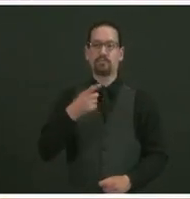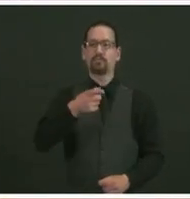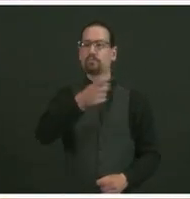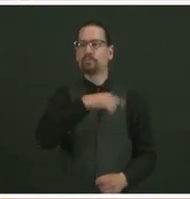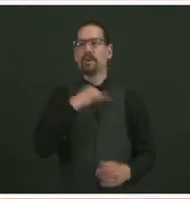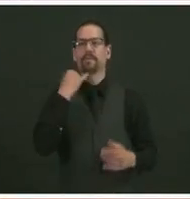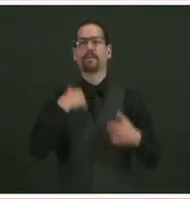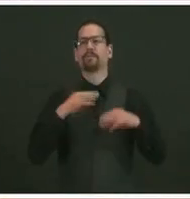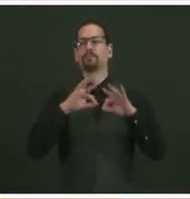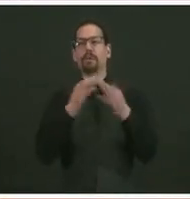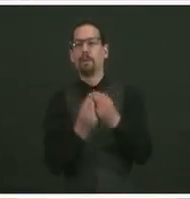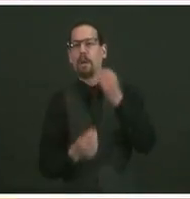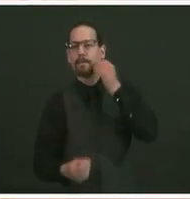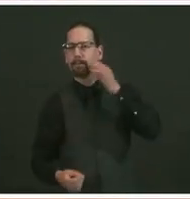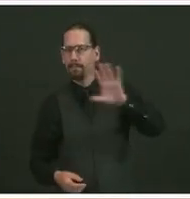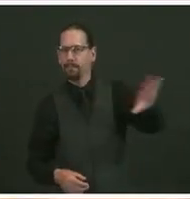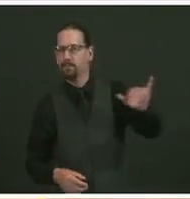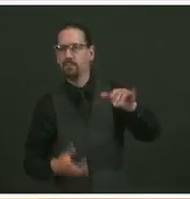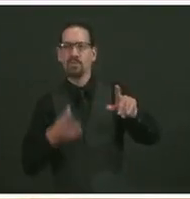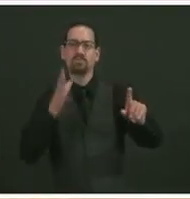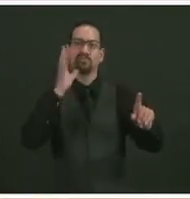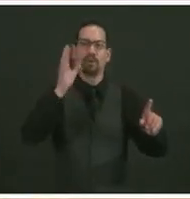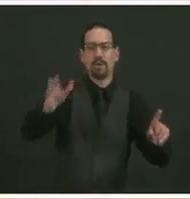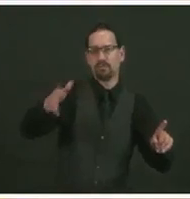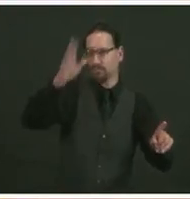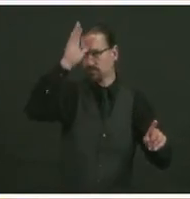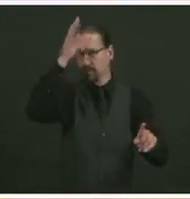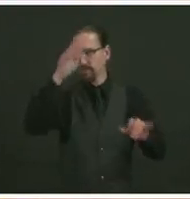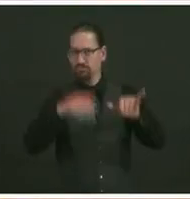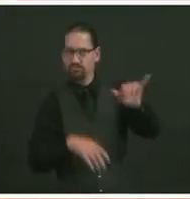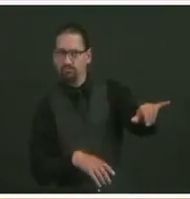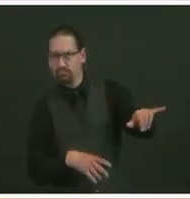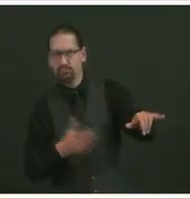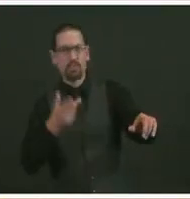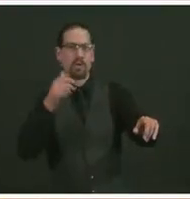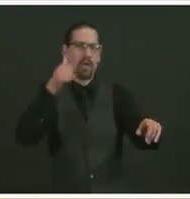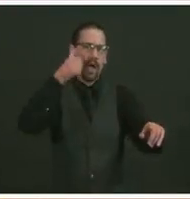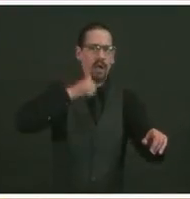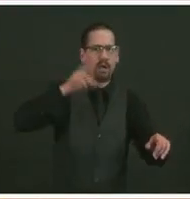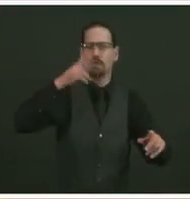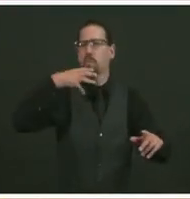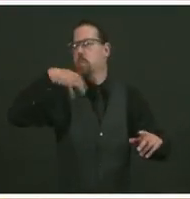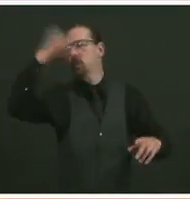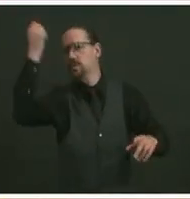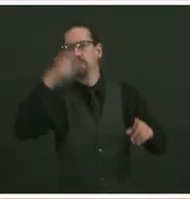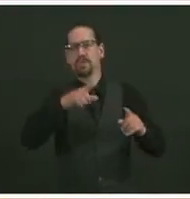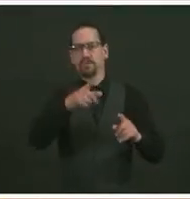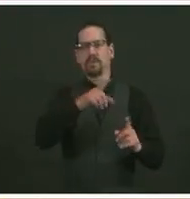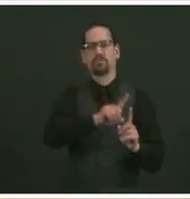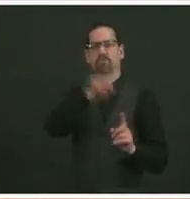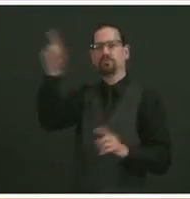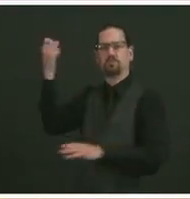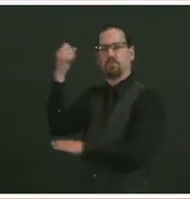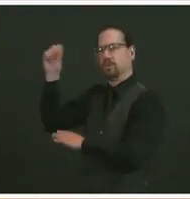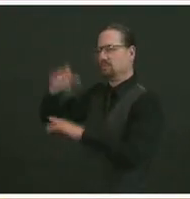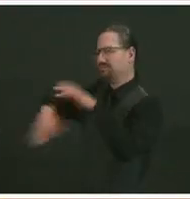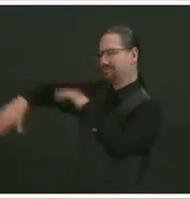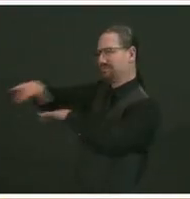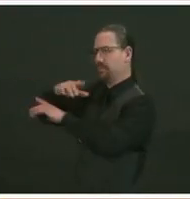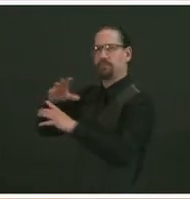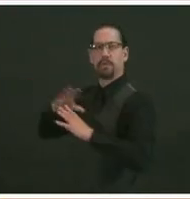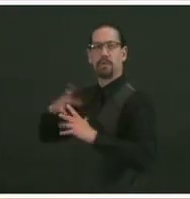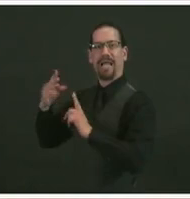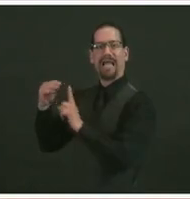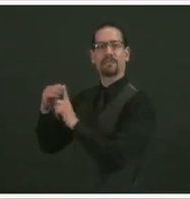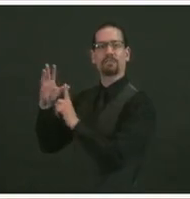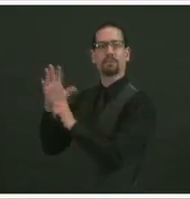think twice before you do that. And look, I think this is an unprecedented moment in America, what we are seeing. People are